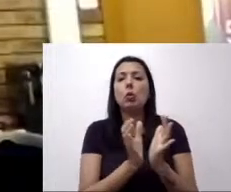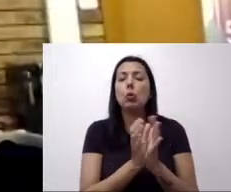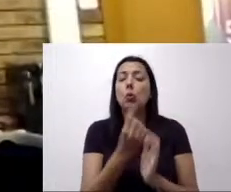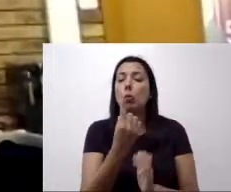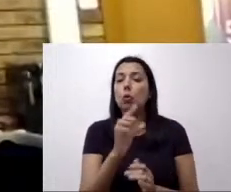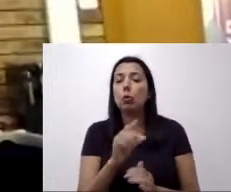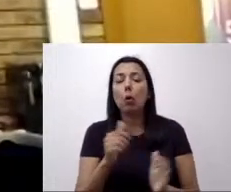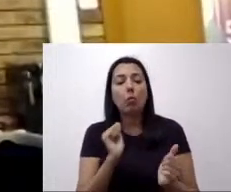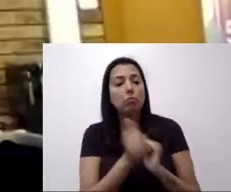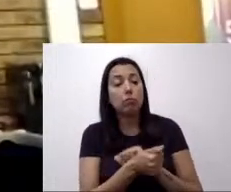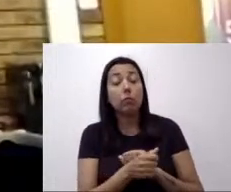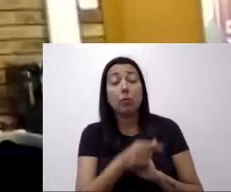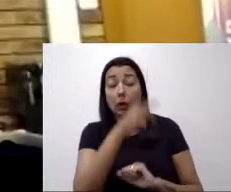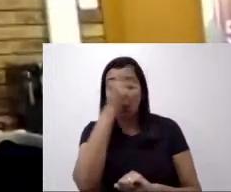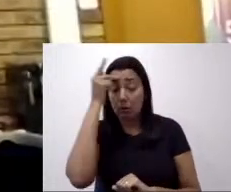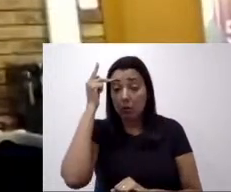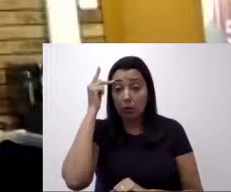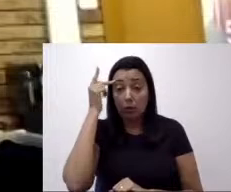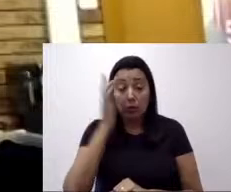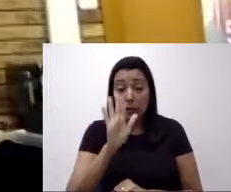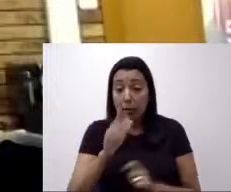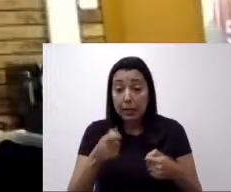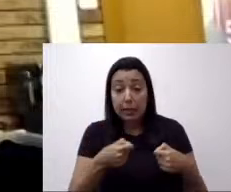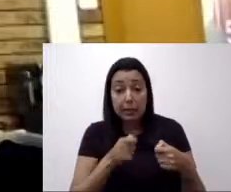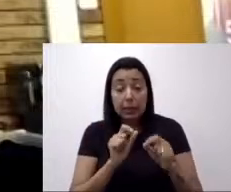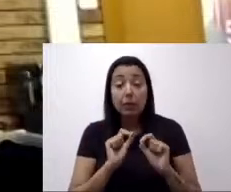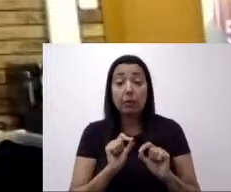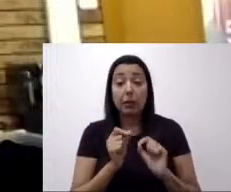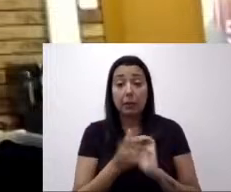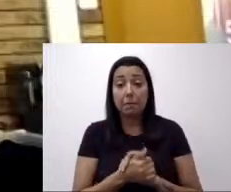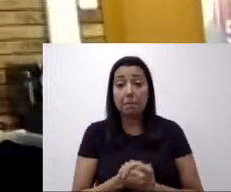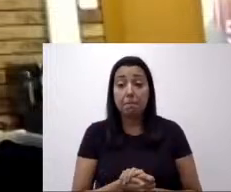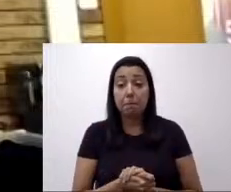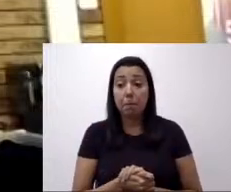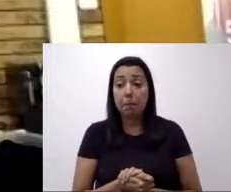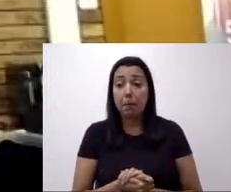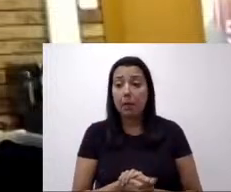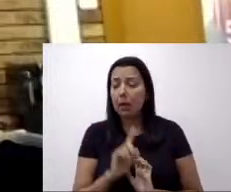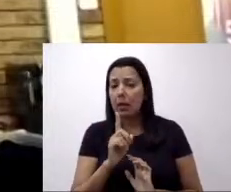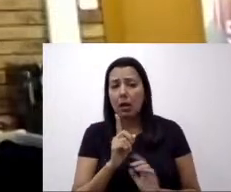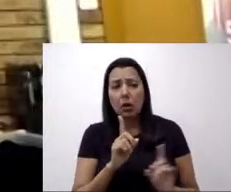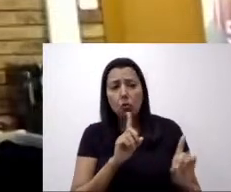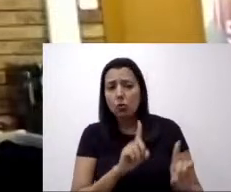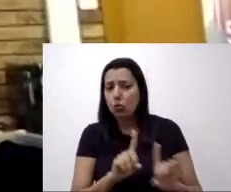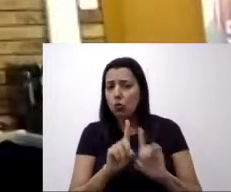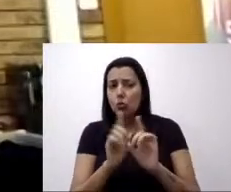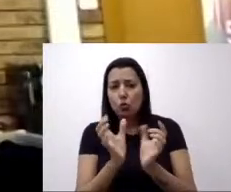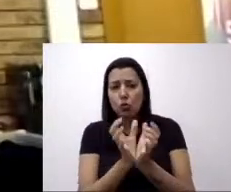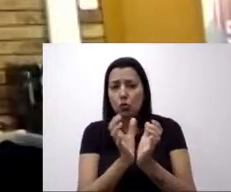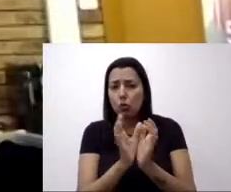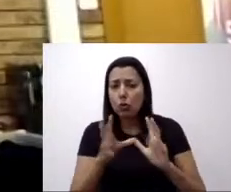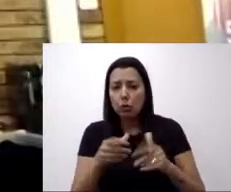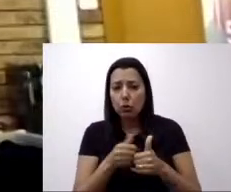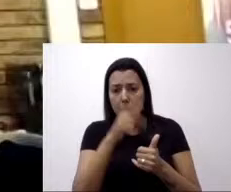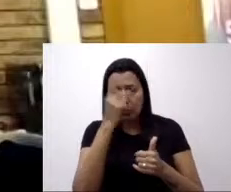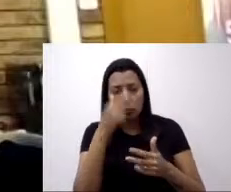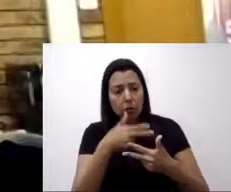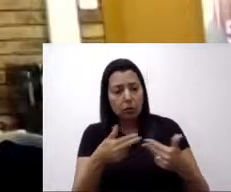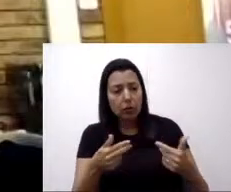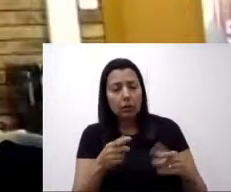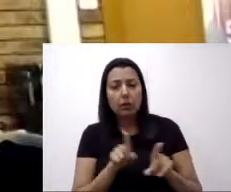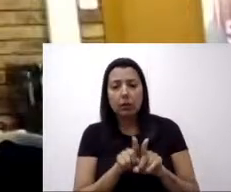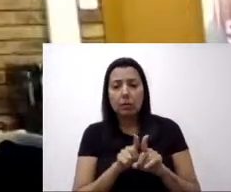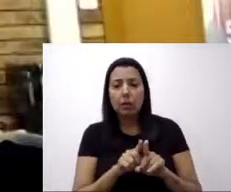People is not necessarily play all the time together in all the situations. And coalition is also a concept that we impose to